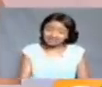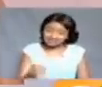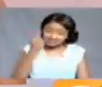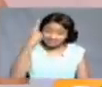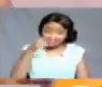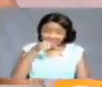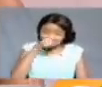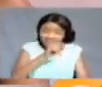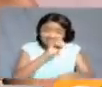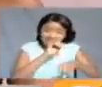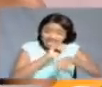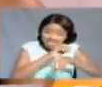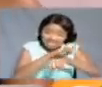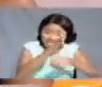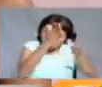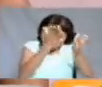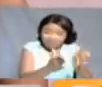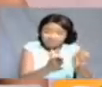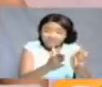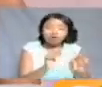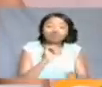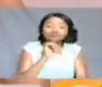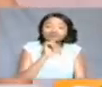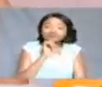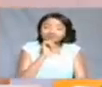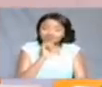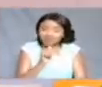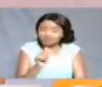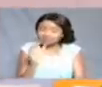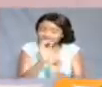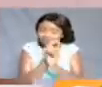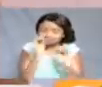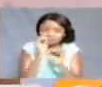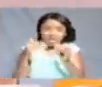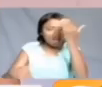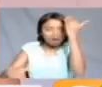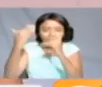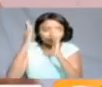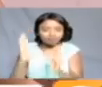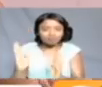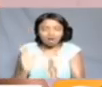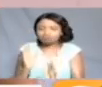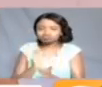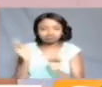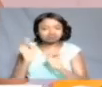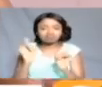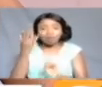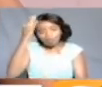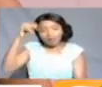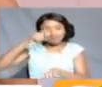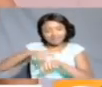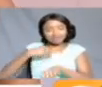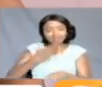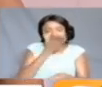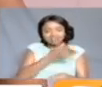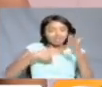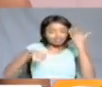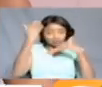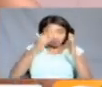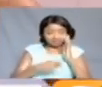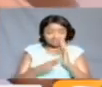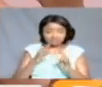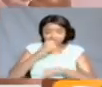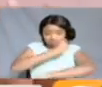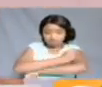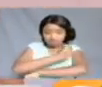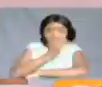be the case that whilst you're at university, you can influence. That's not a career. When I was at uni, there were things that I was doing that I was making money. That doesn't